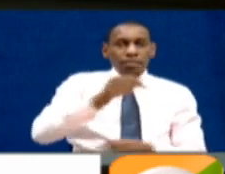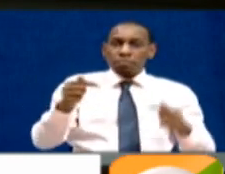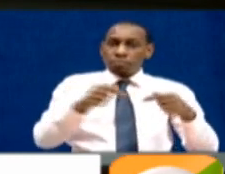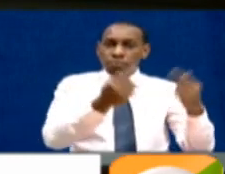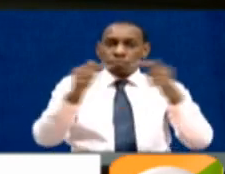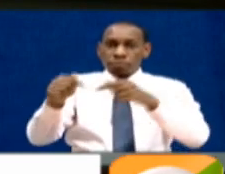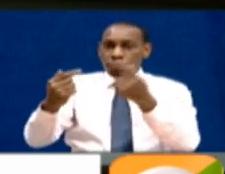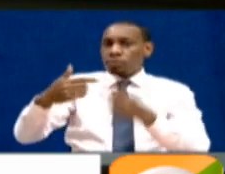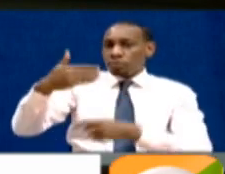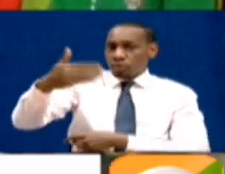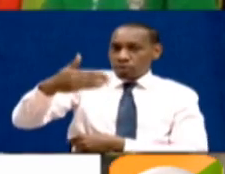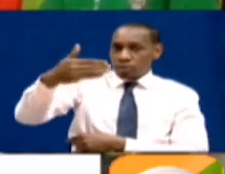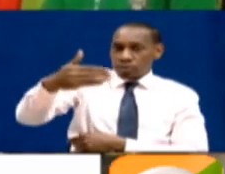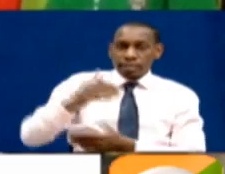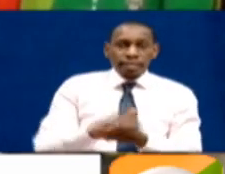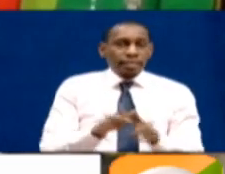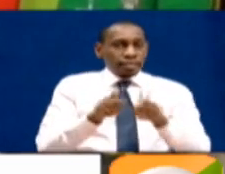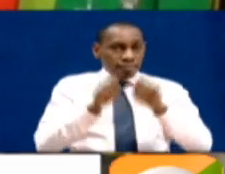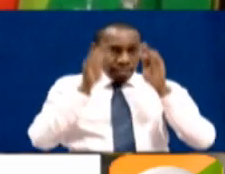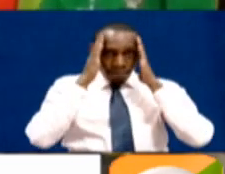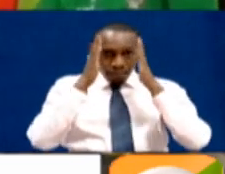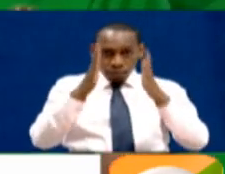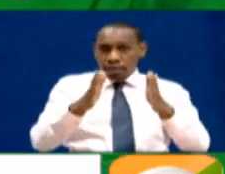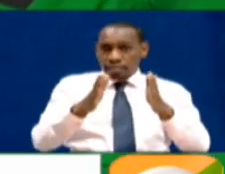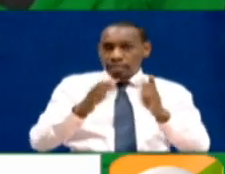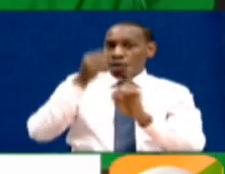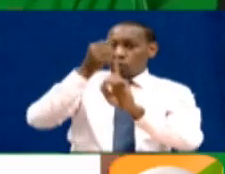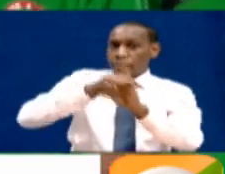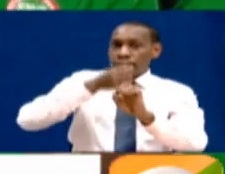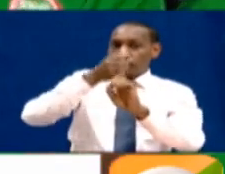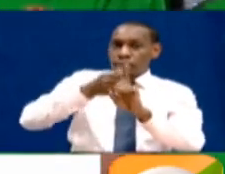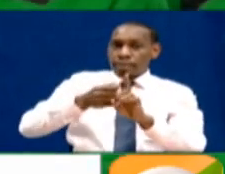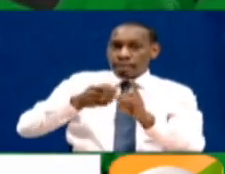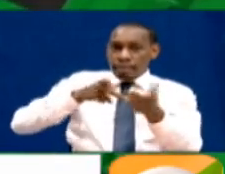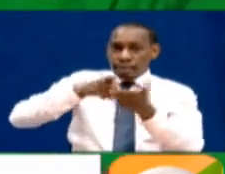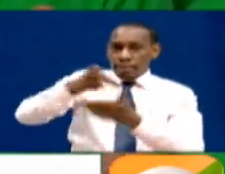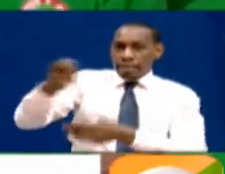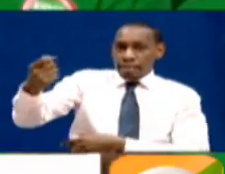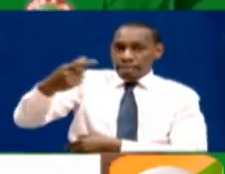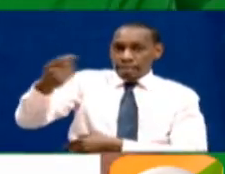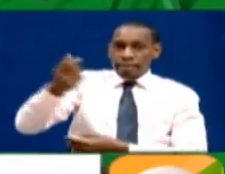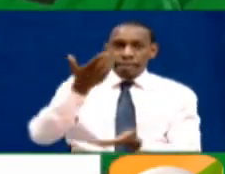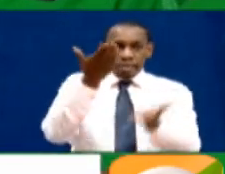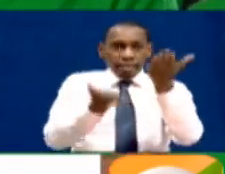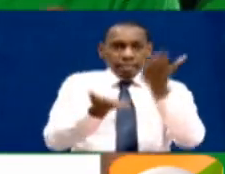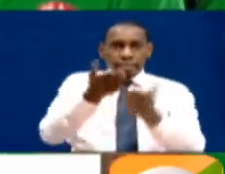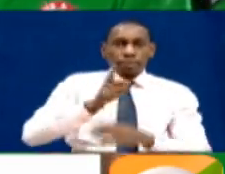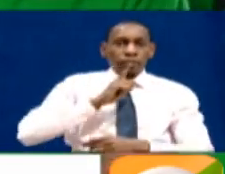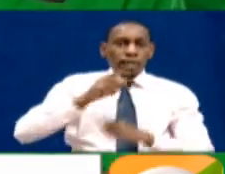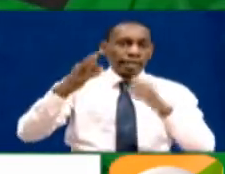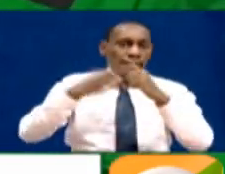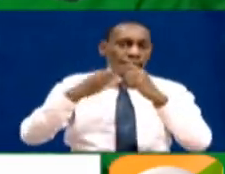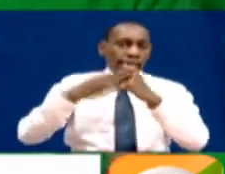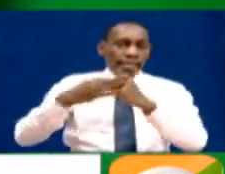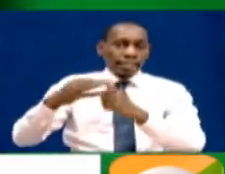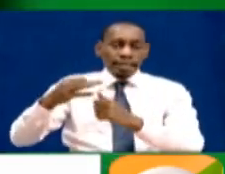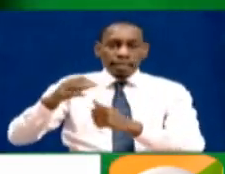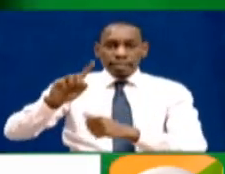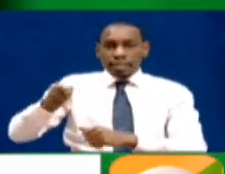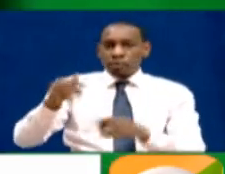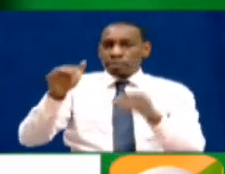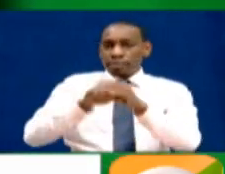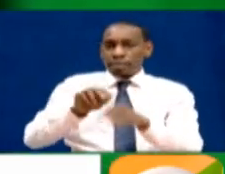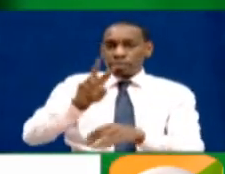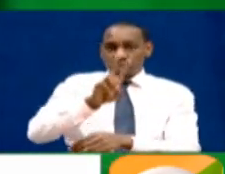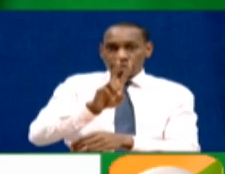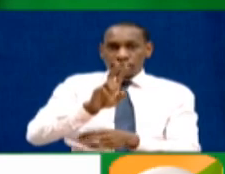for years. This largely centered on the agitation for better pay for its estimated 188,000 members. But